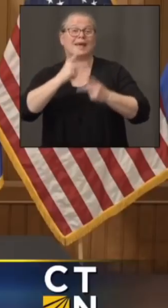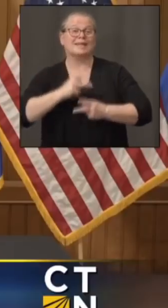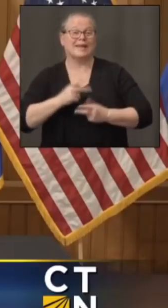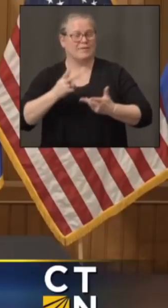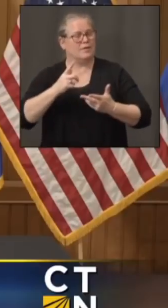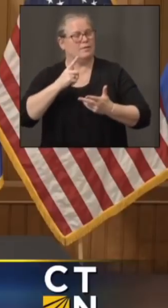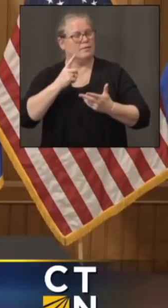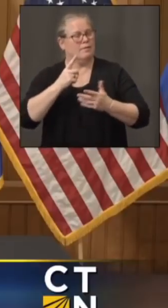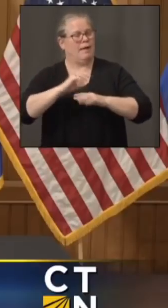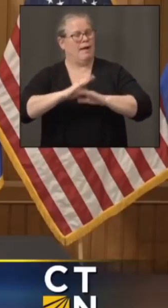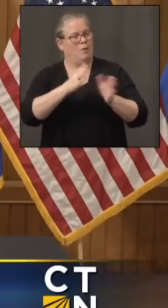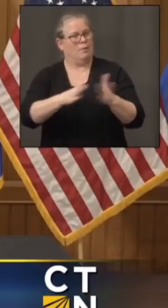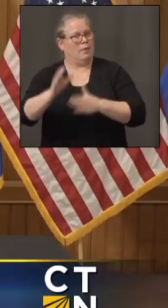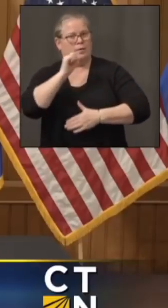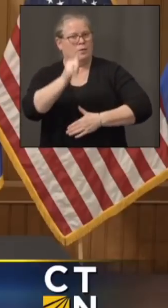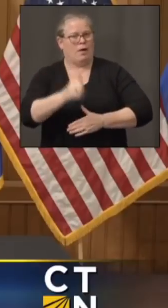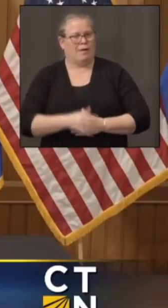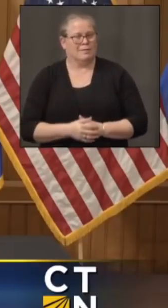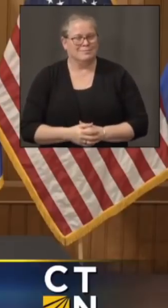The Hartford Current.